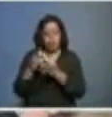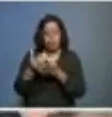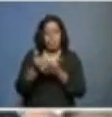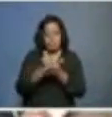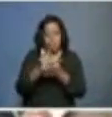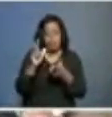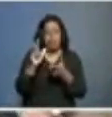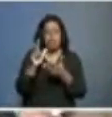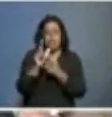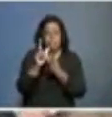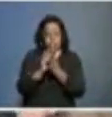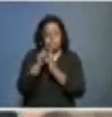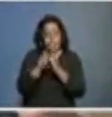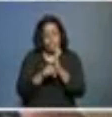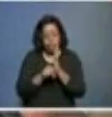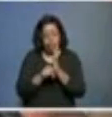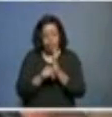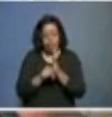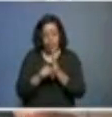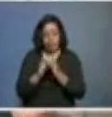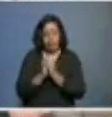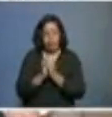the legislation, and hopefully we can bring some